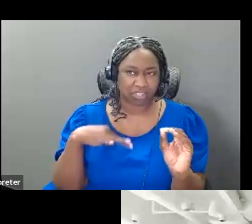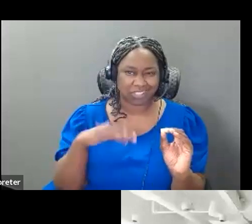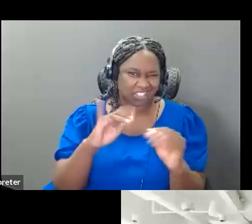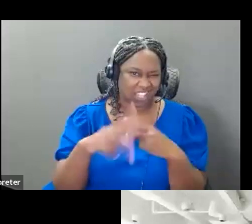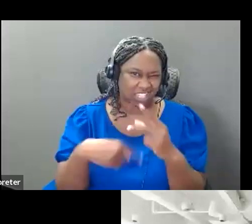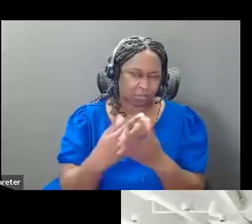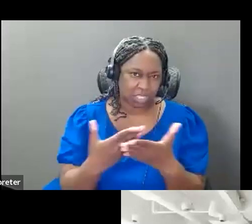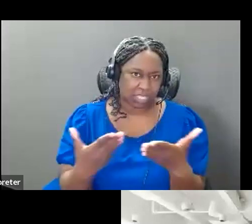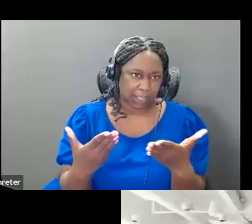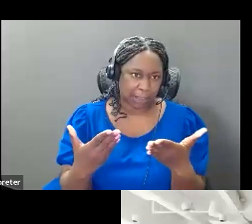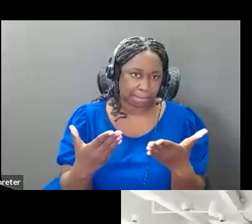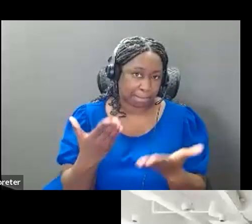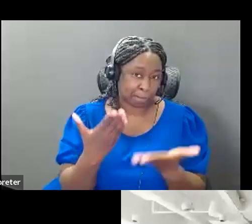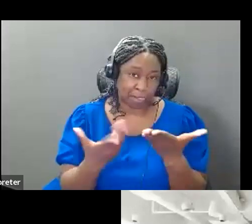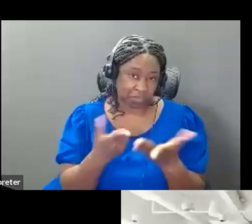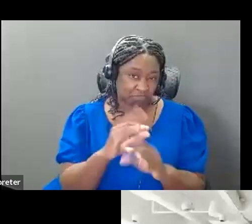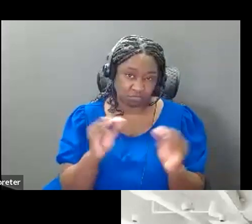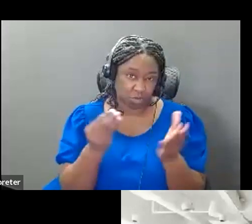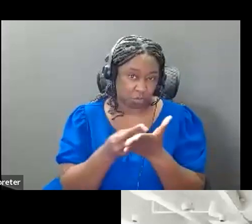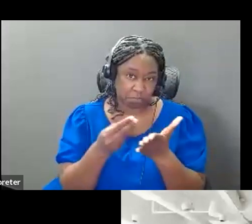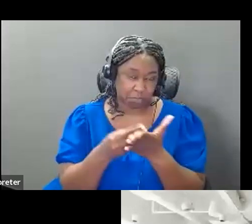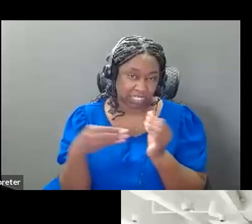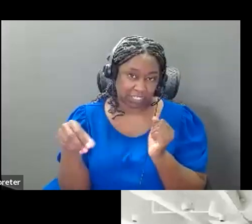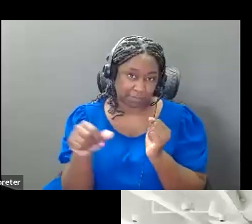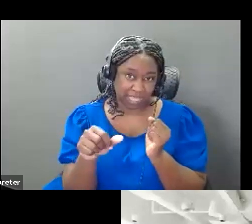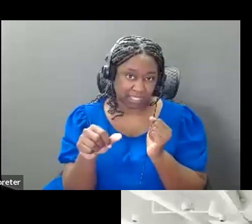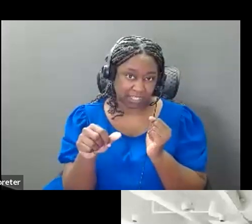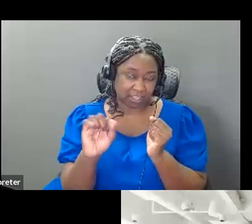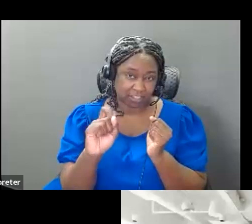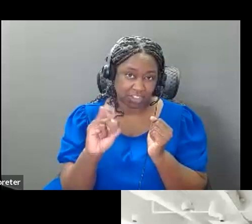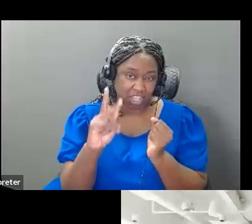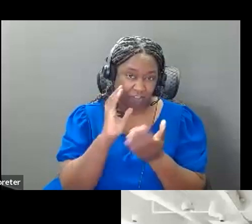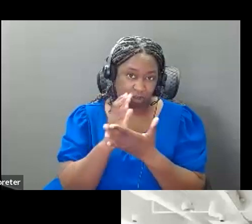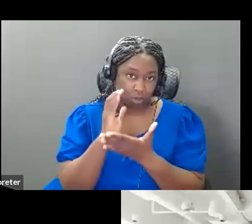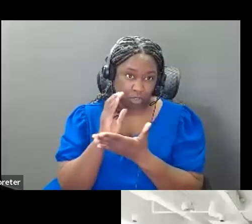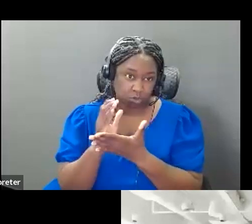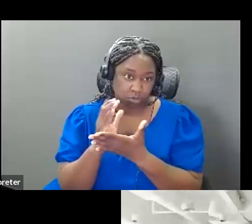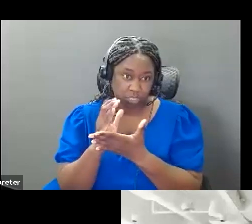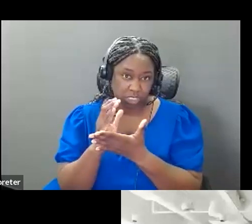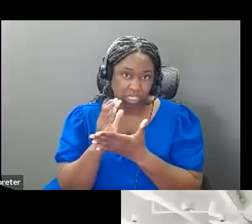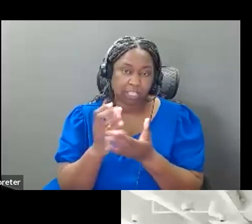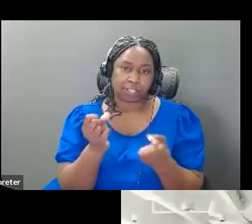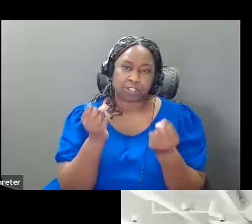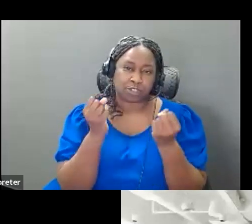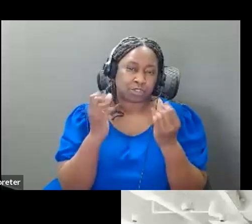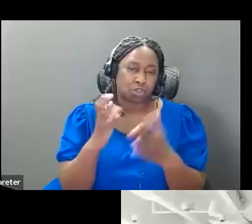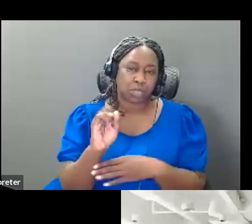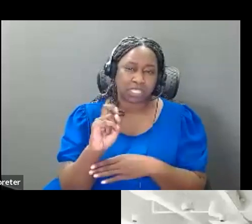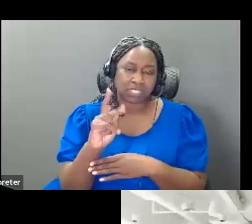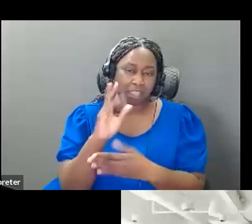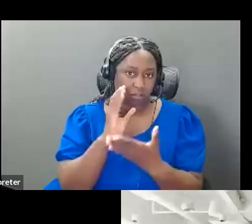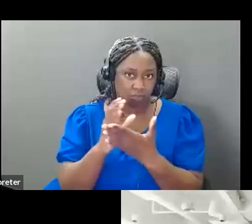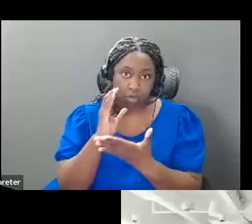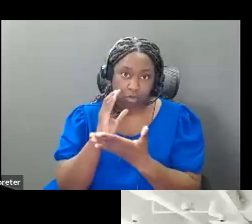thing, they might not have any money to spend on stock photos. And so there are so many stock photos out there that